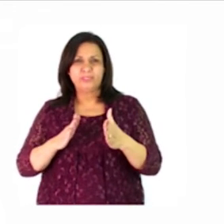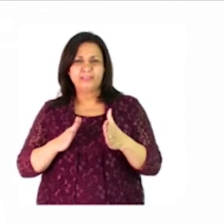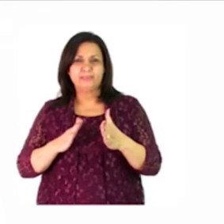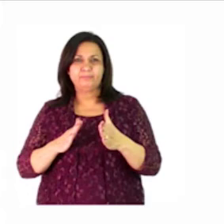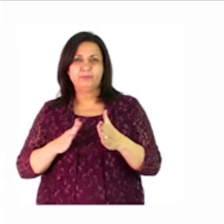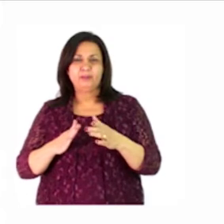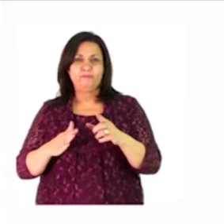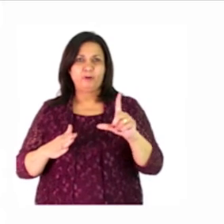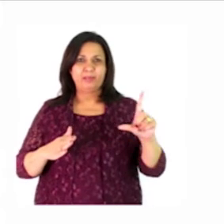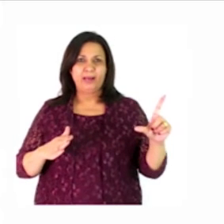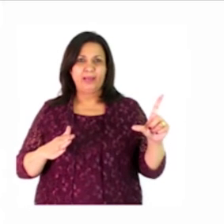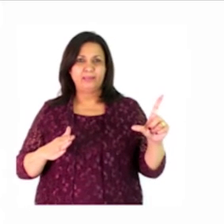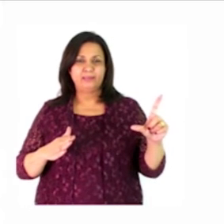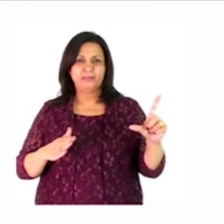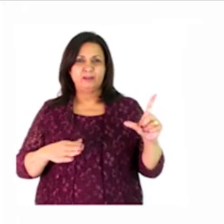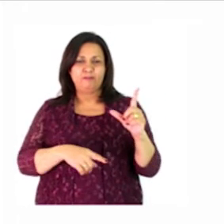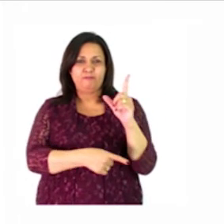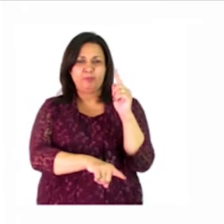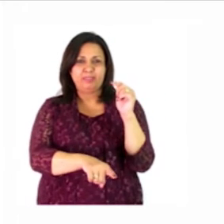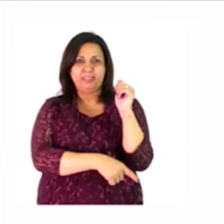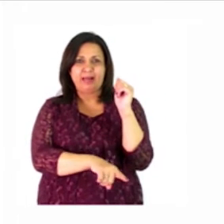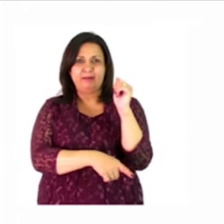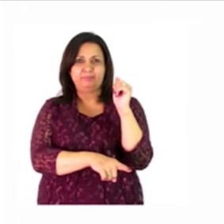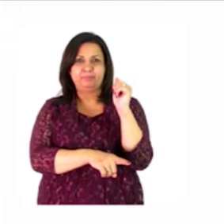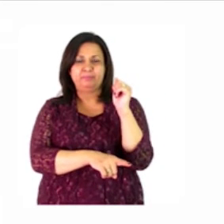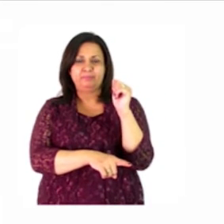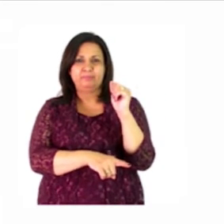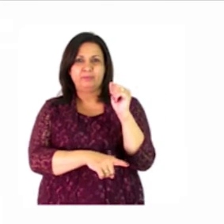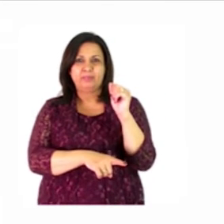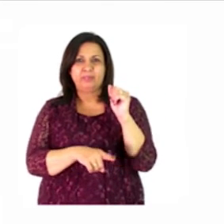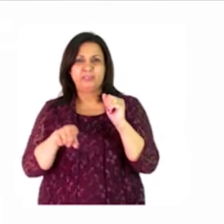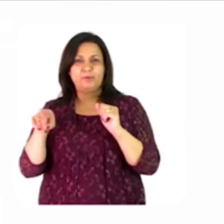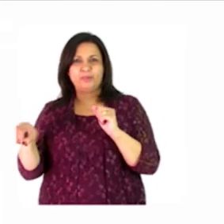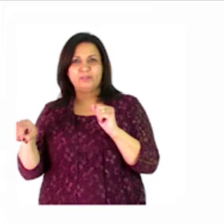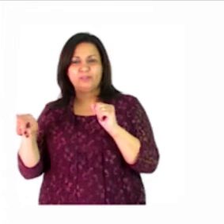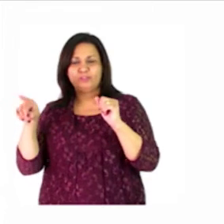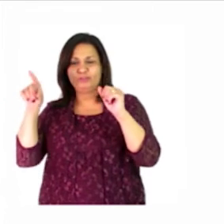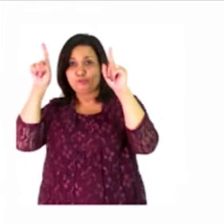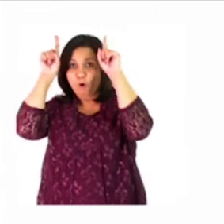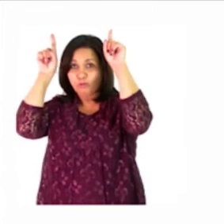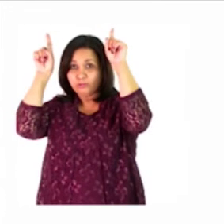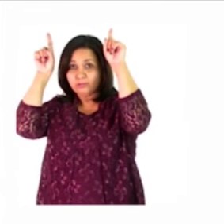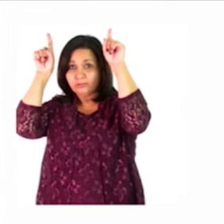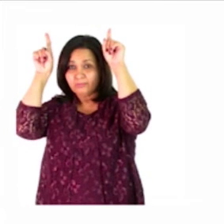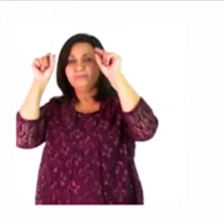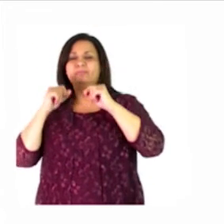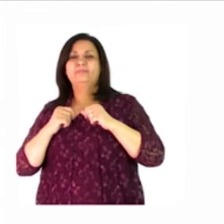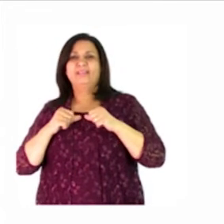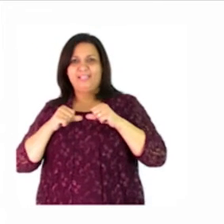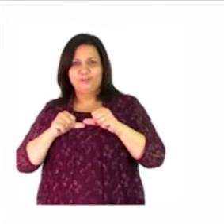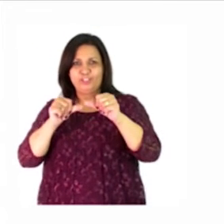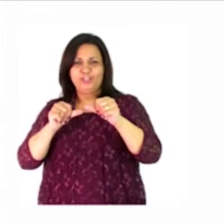the dragon's tail until we reach the dragon's horns. Right, let's do